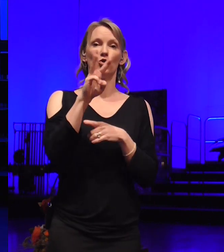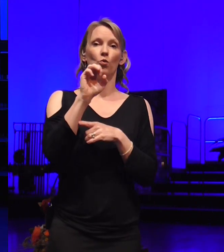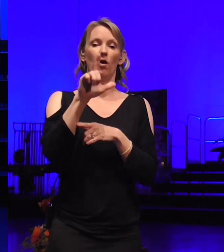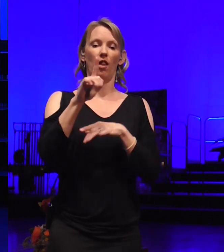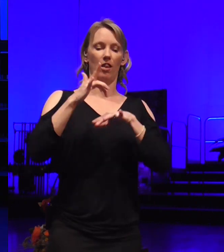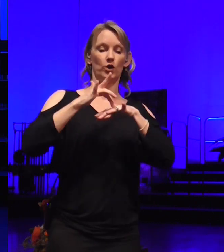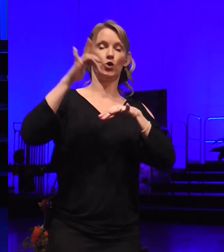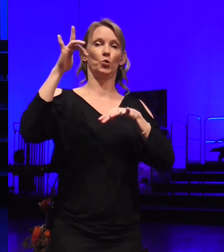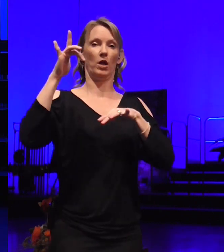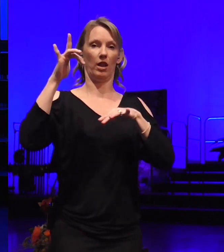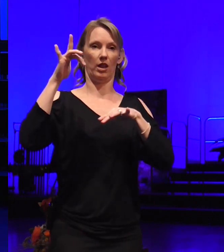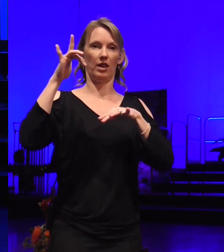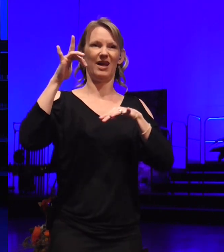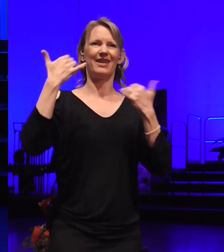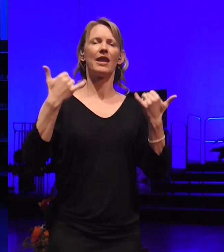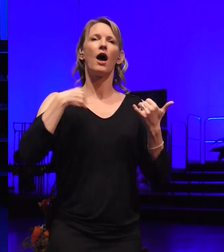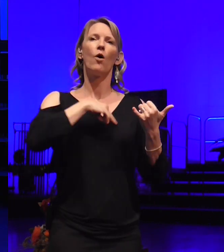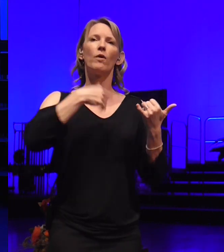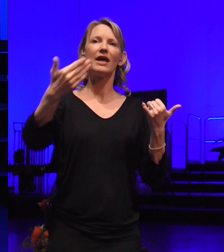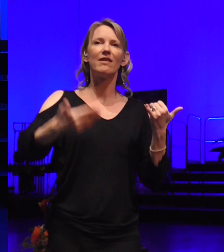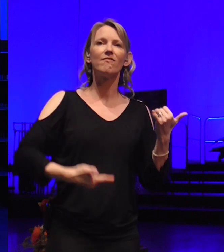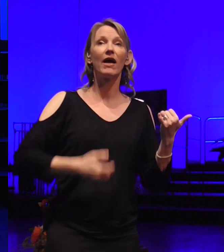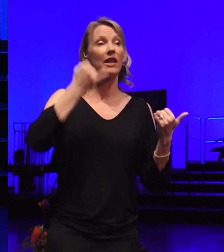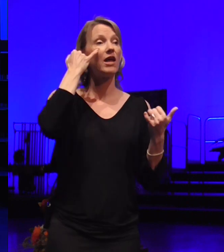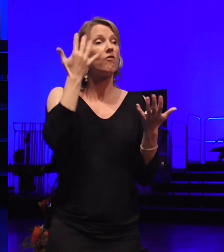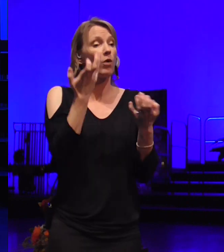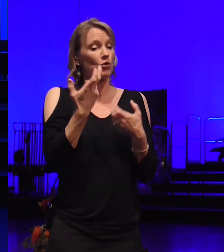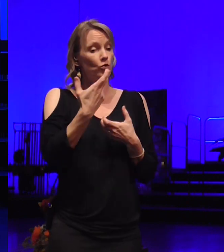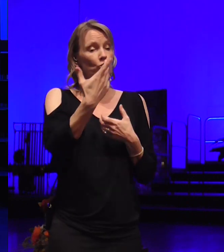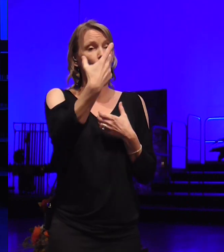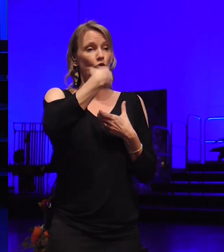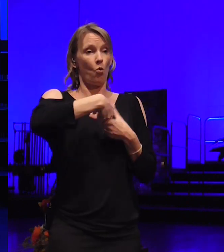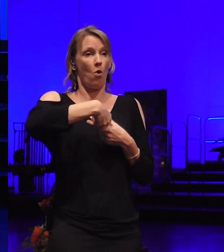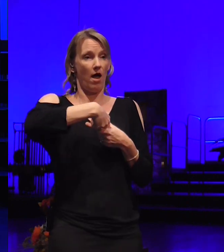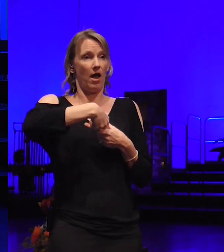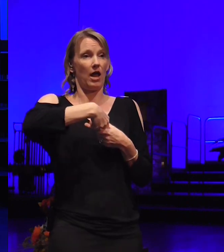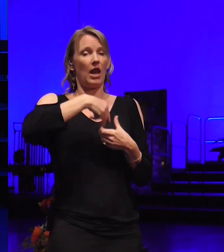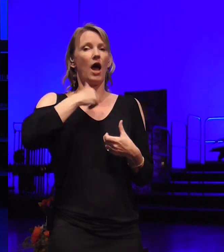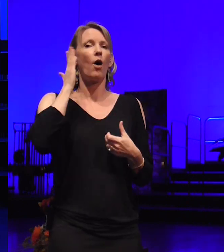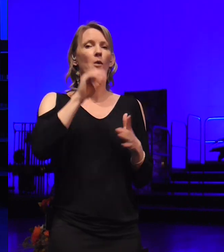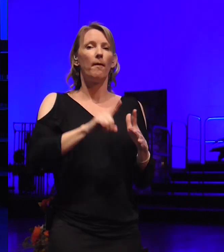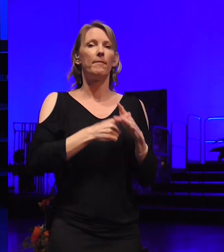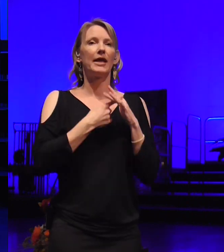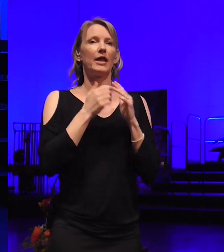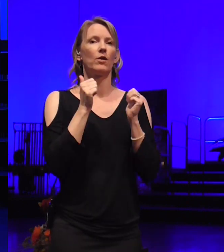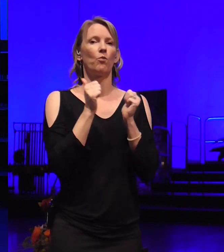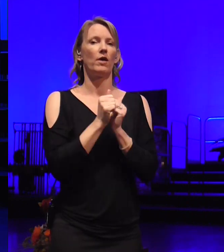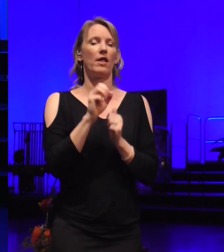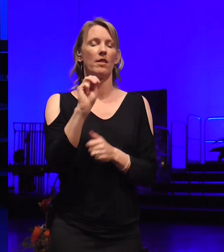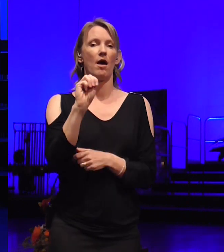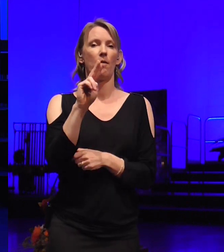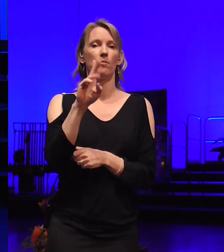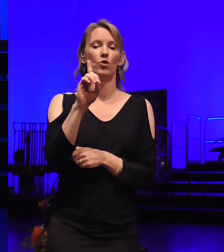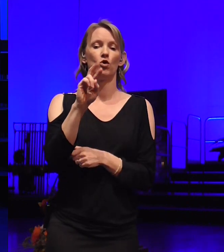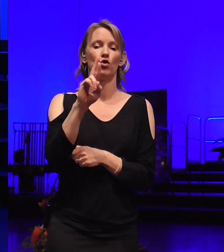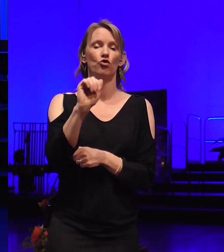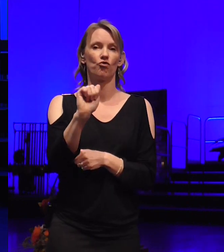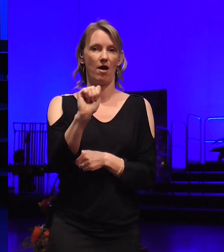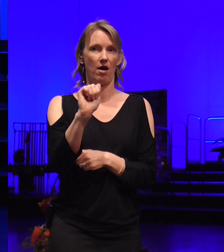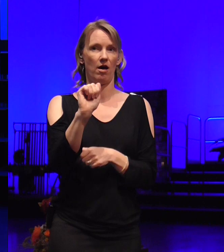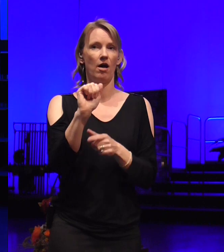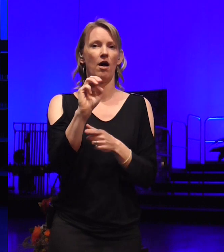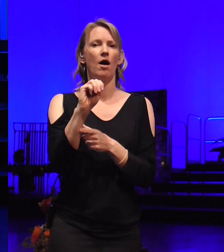now are going to invite, perhaps if you'd like to join me, I'm going to begin with a mudra.